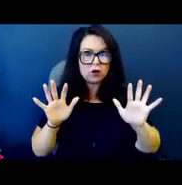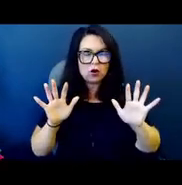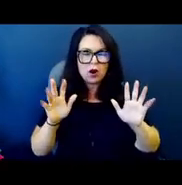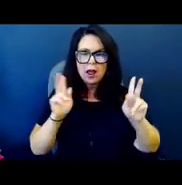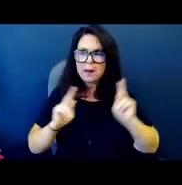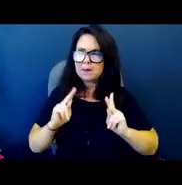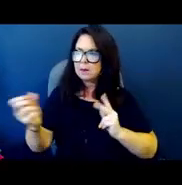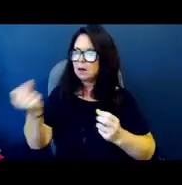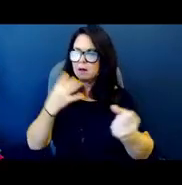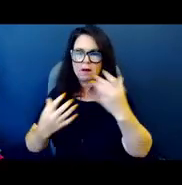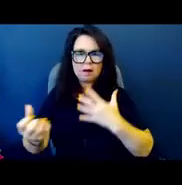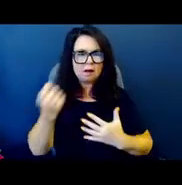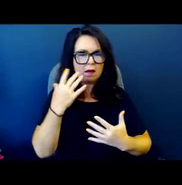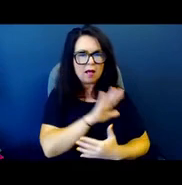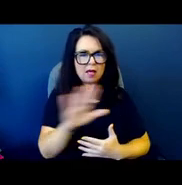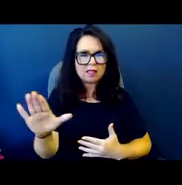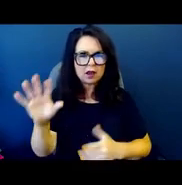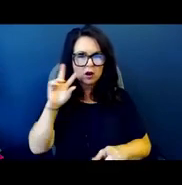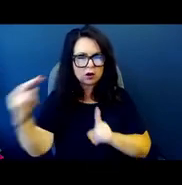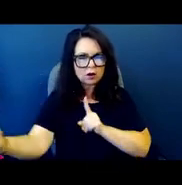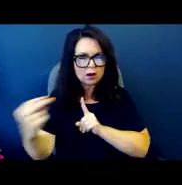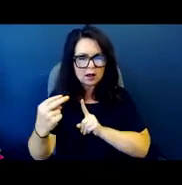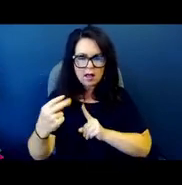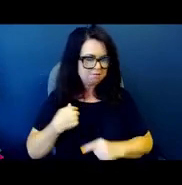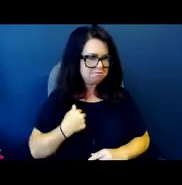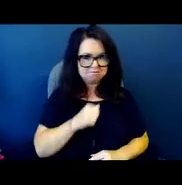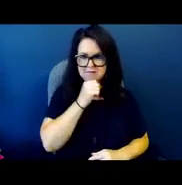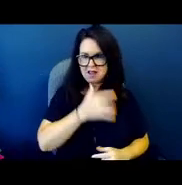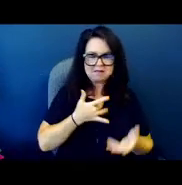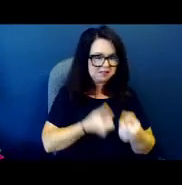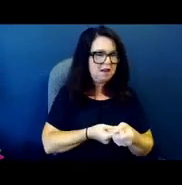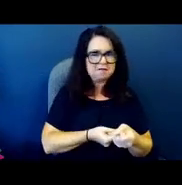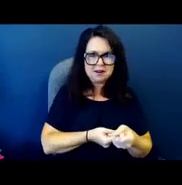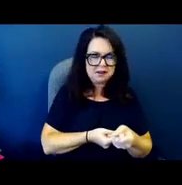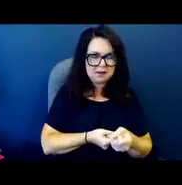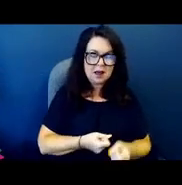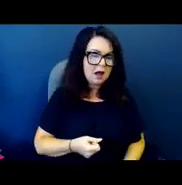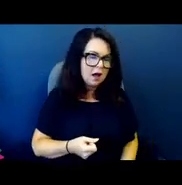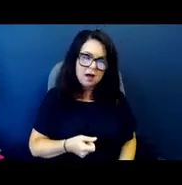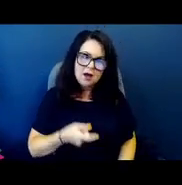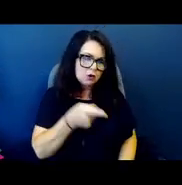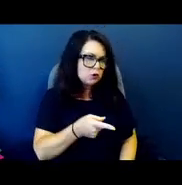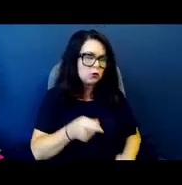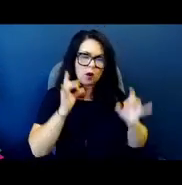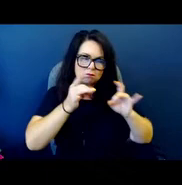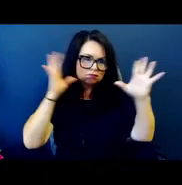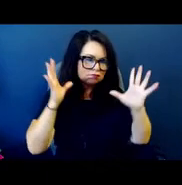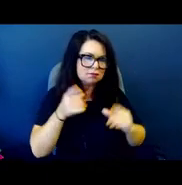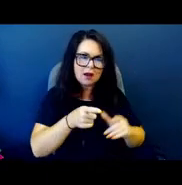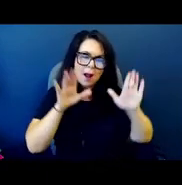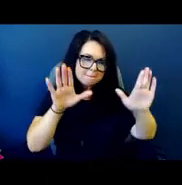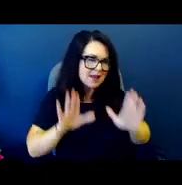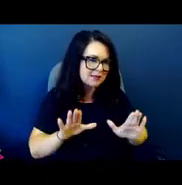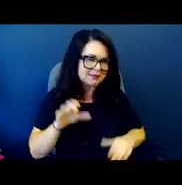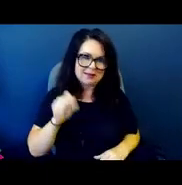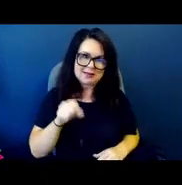feel confident in it. So you killed it. I mean, it was amazing. It was absolutely